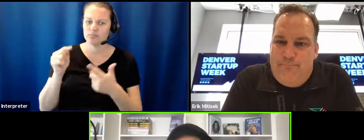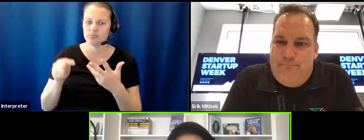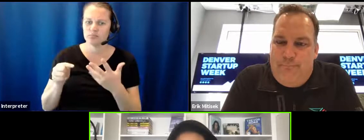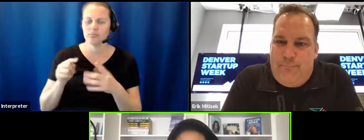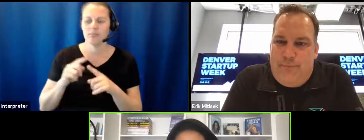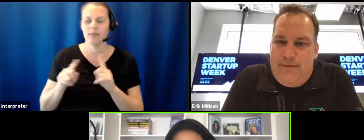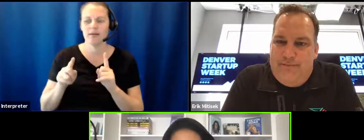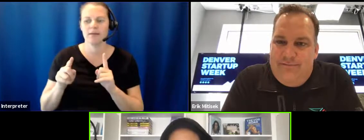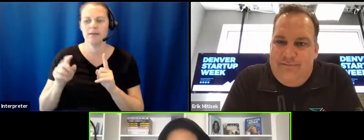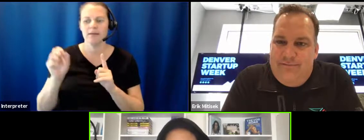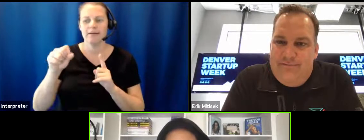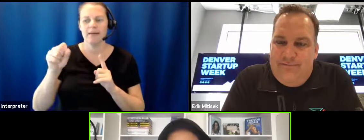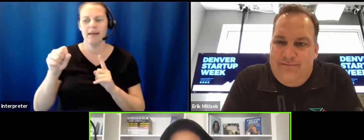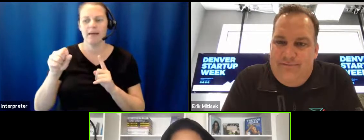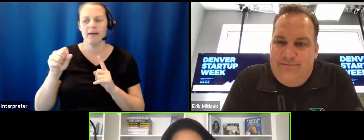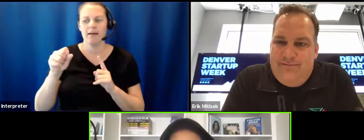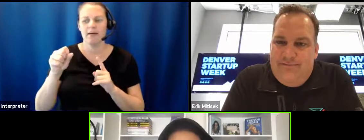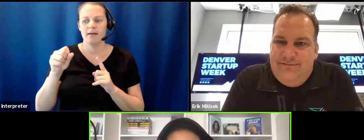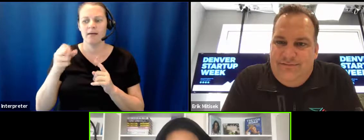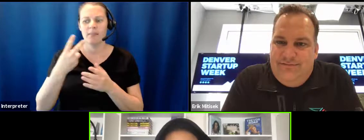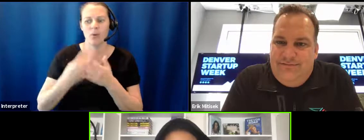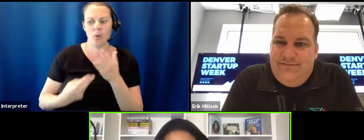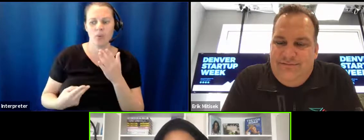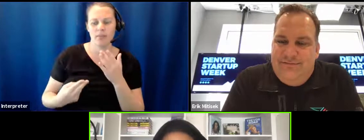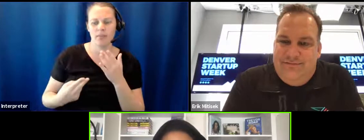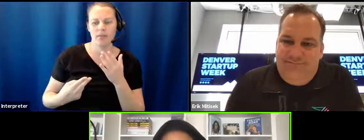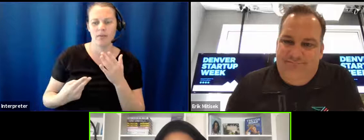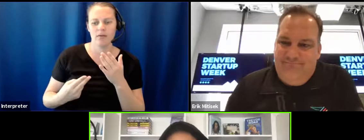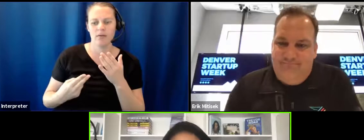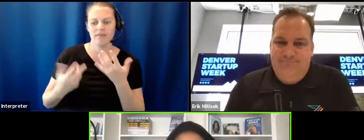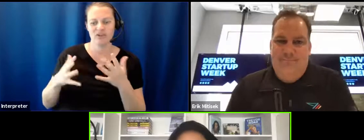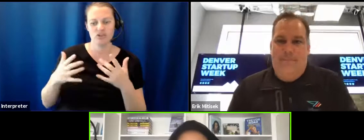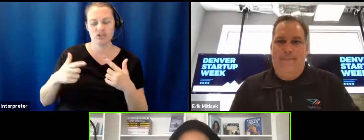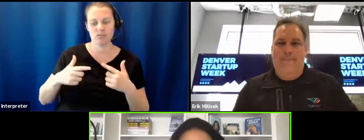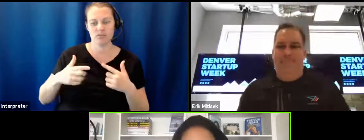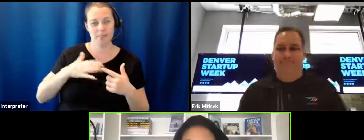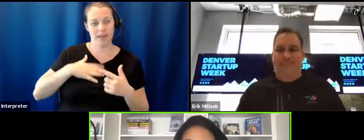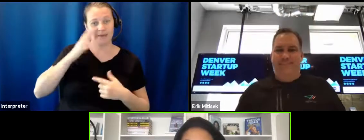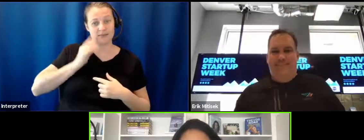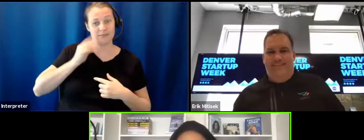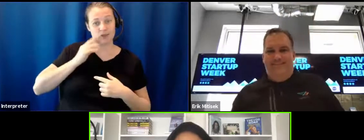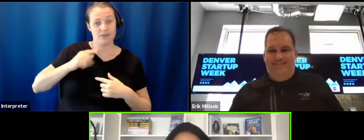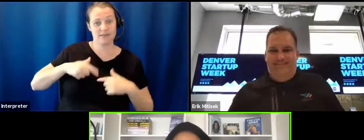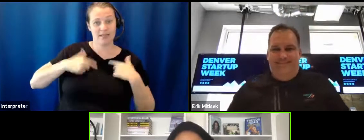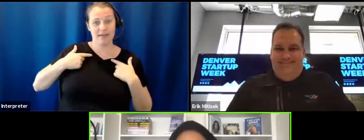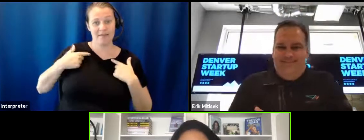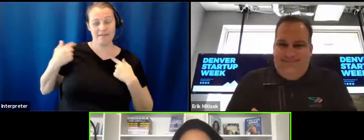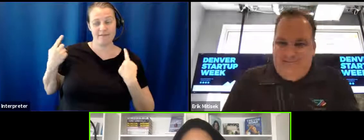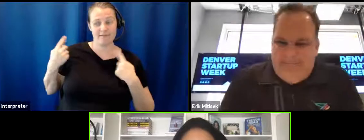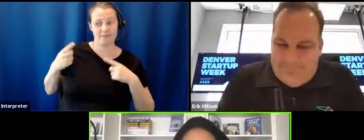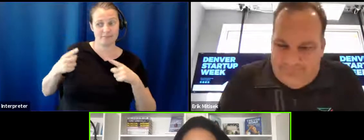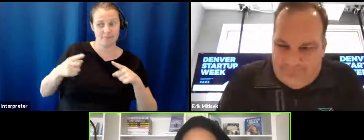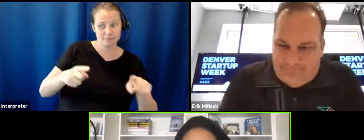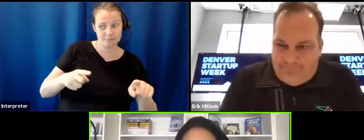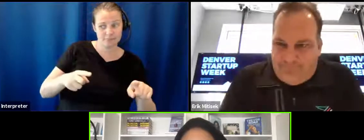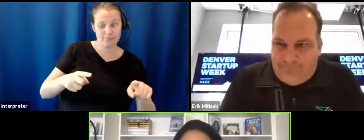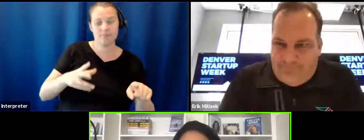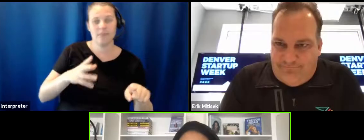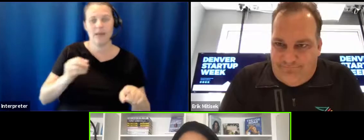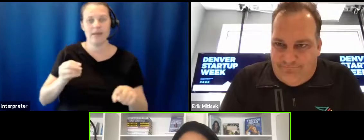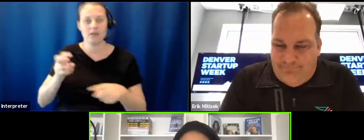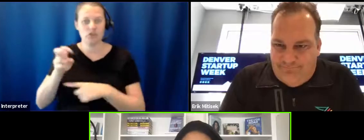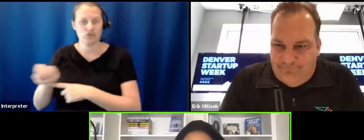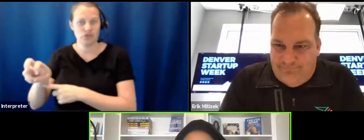it's both lived like how I live, and it's also, it came together. So one of the things that was